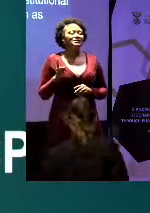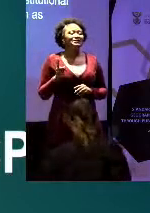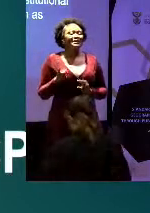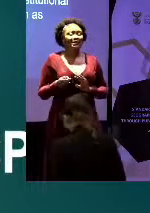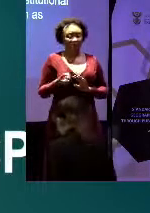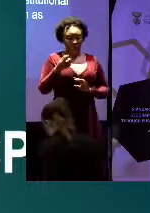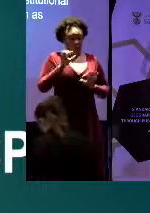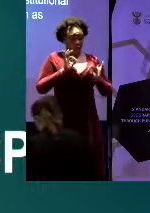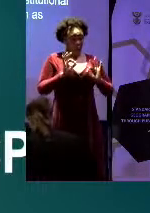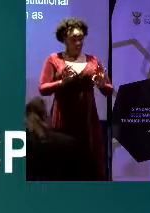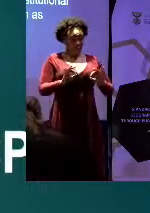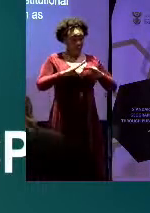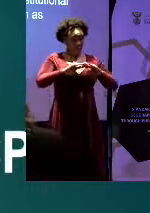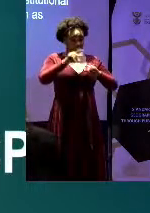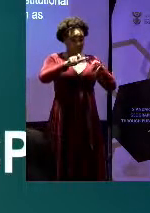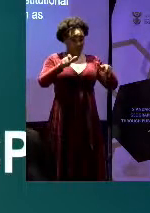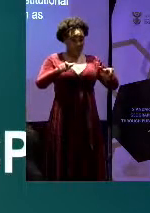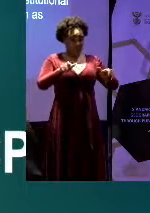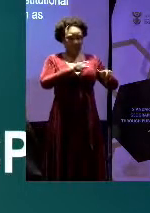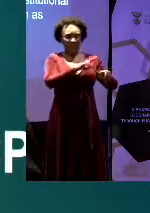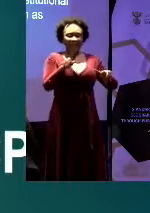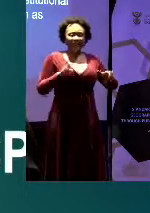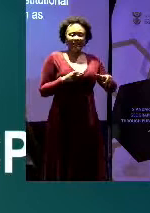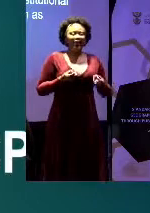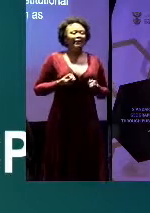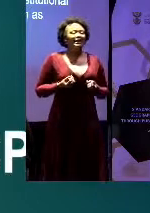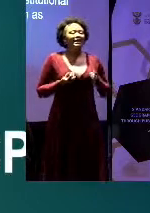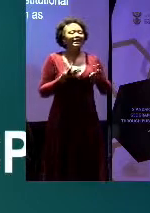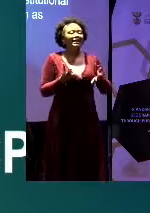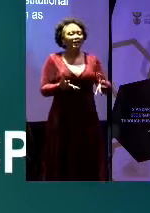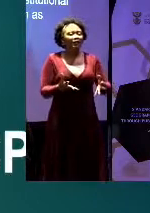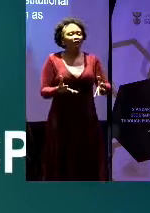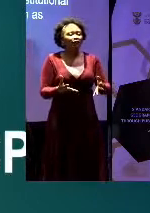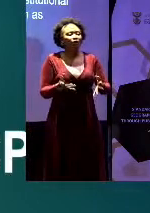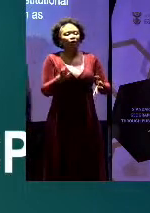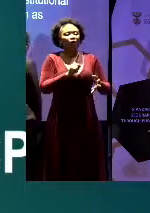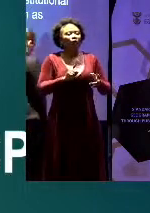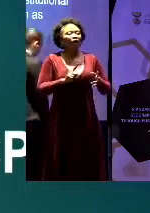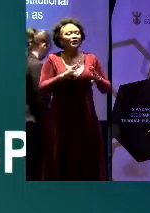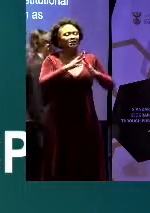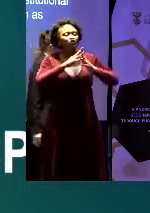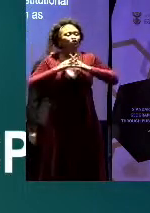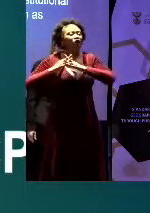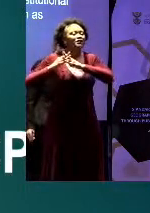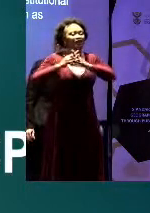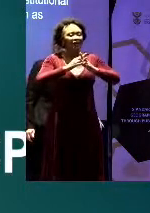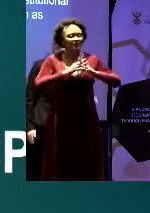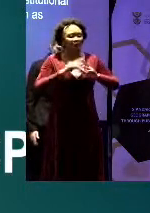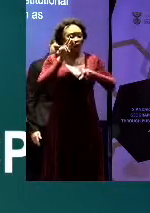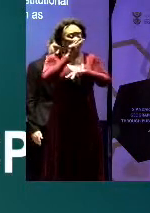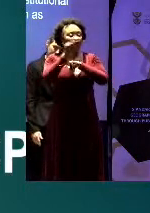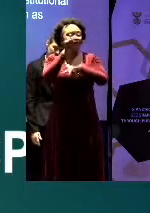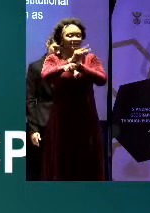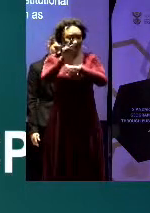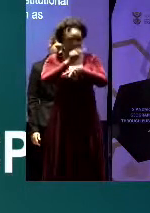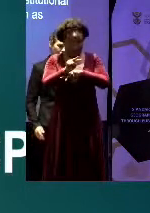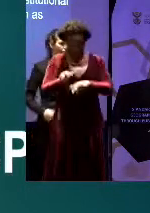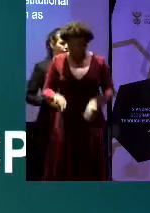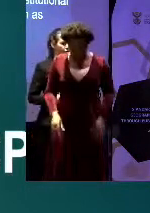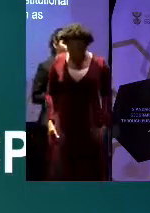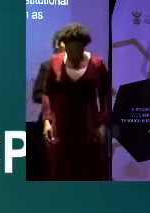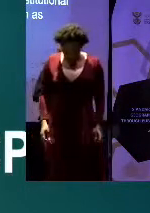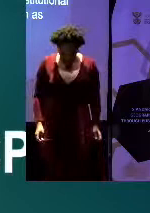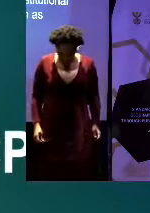members provide transversal oversight and continuity. They've been here longer than I have even in this